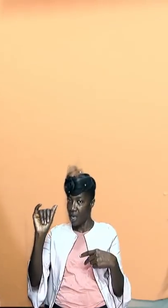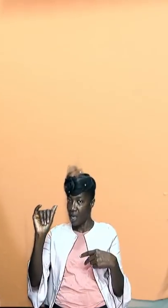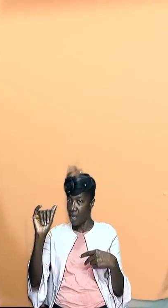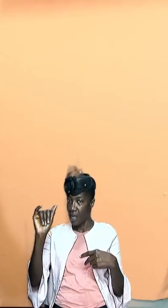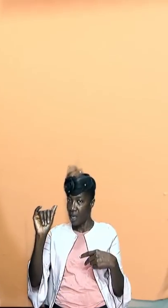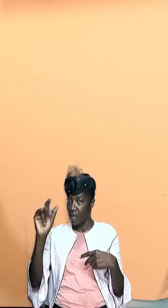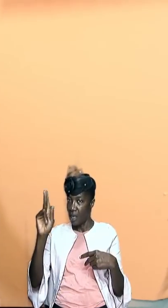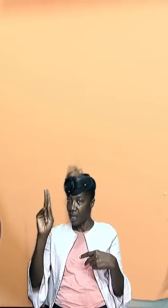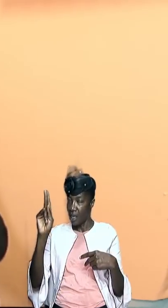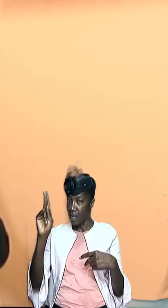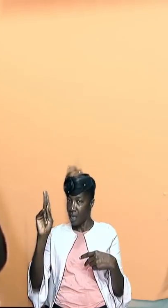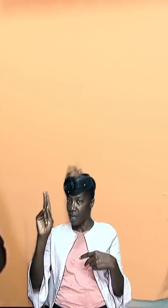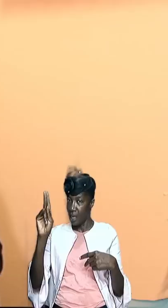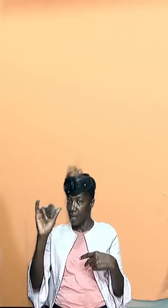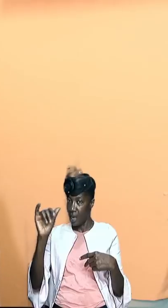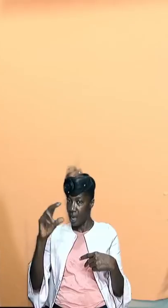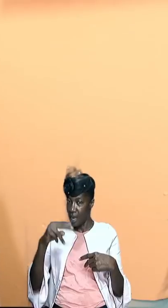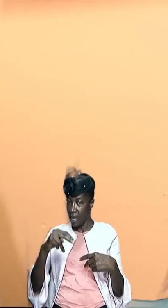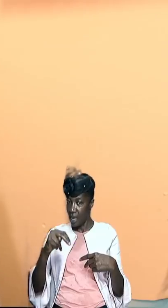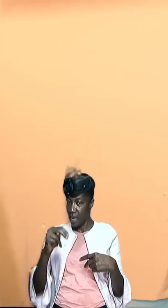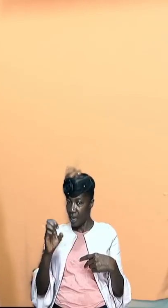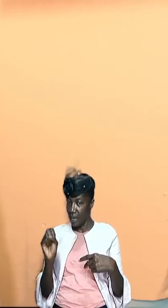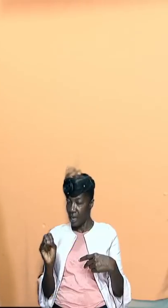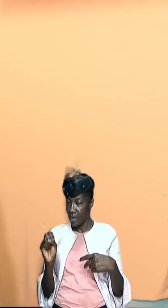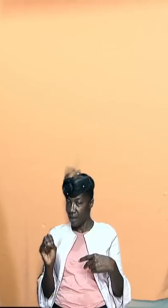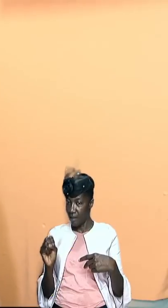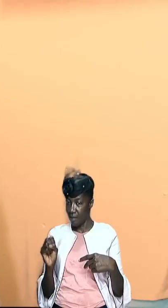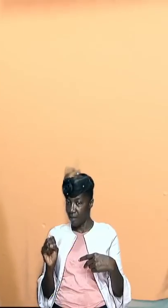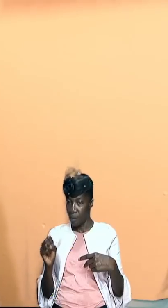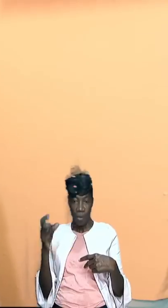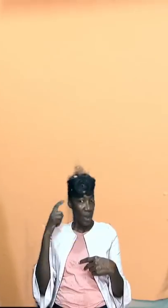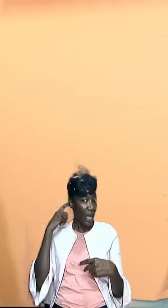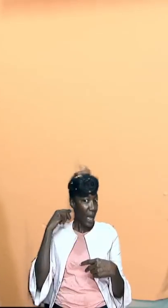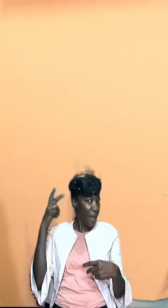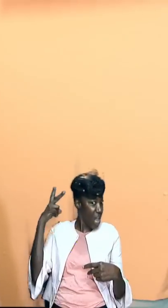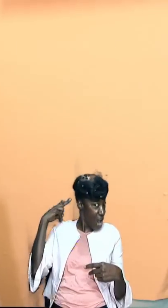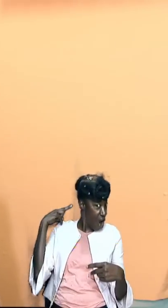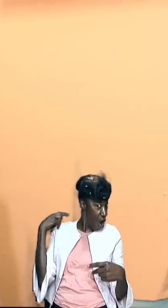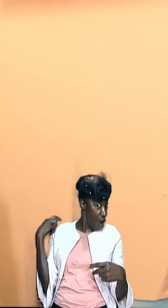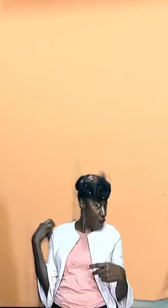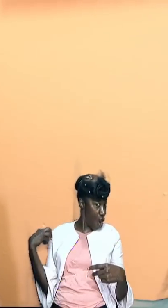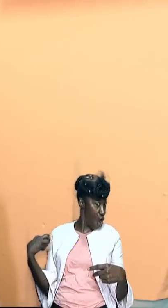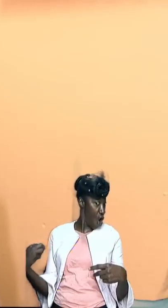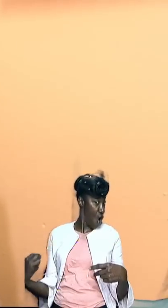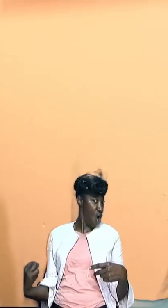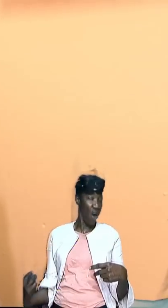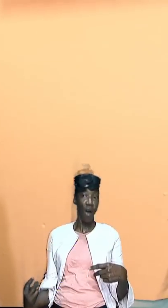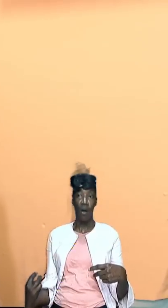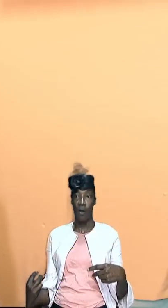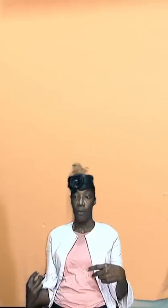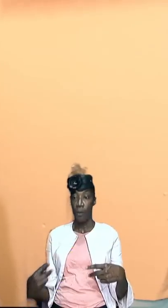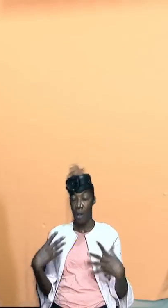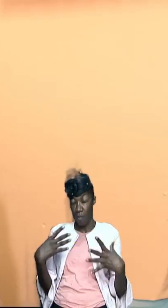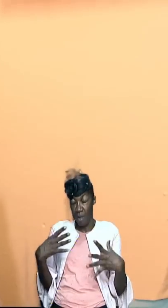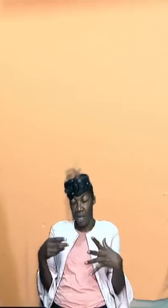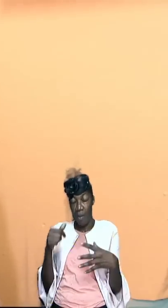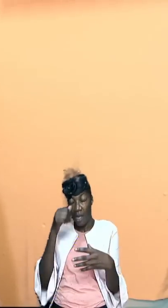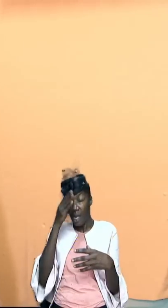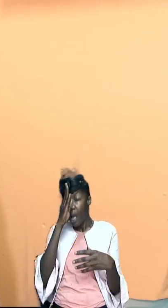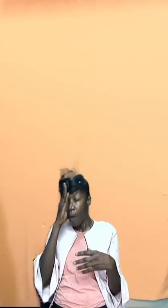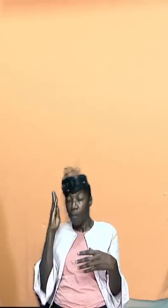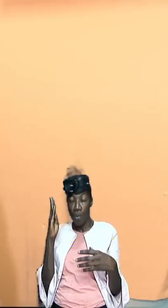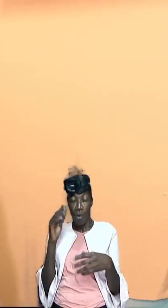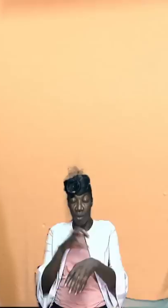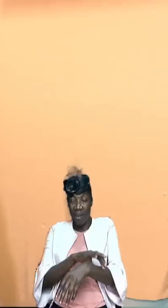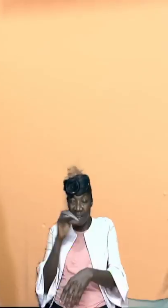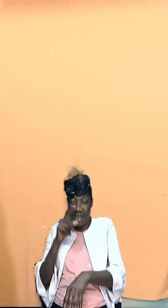cut them hair now, but their hair is normally long. And their skin, although they might be brown skin, but the time